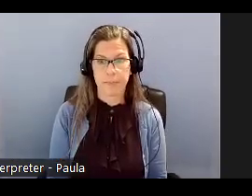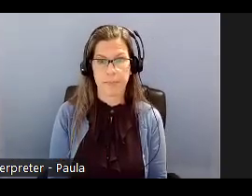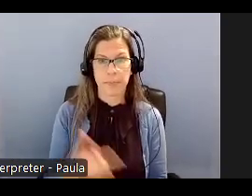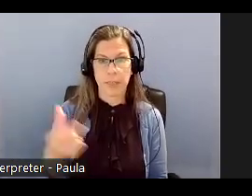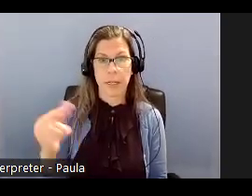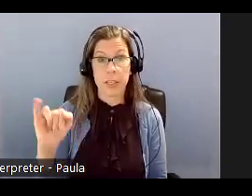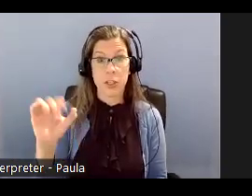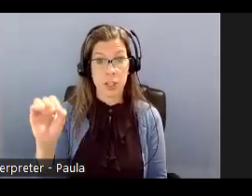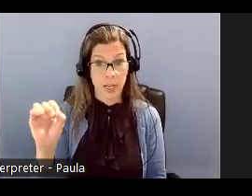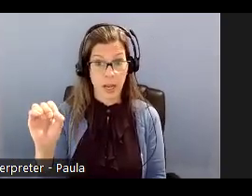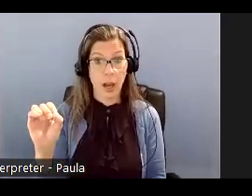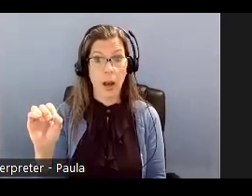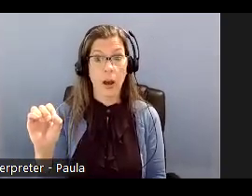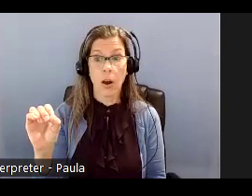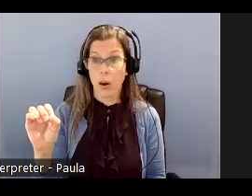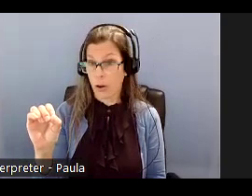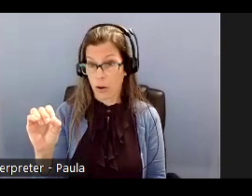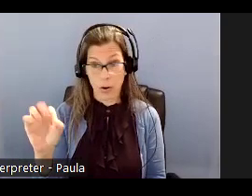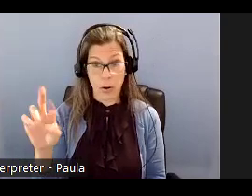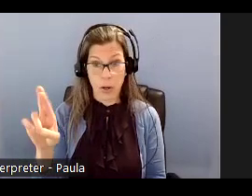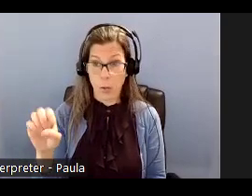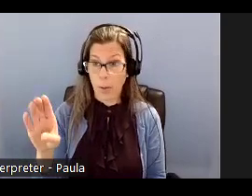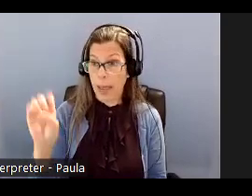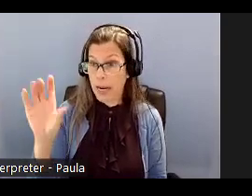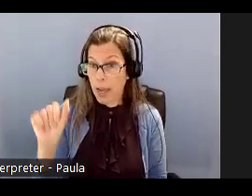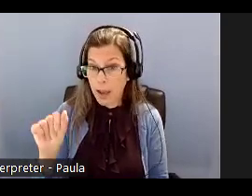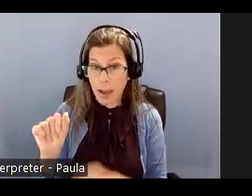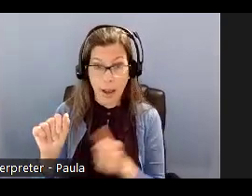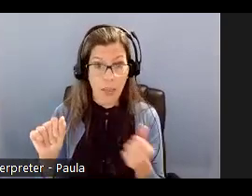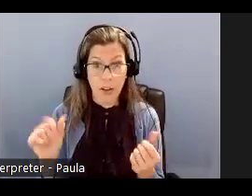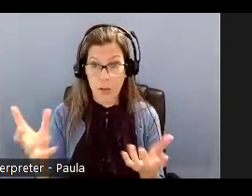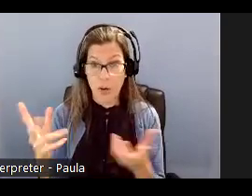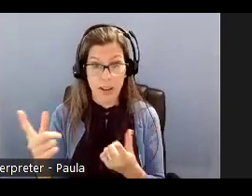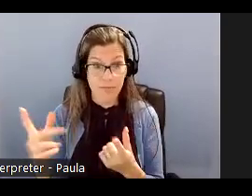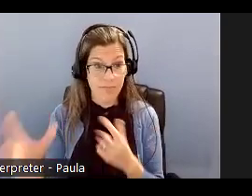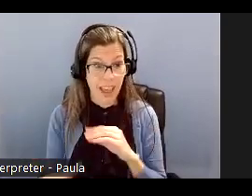Gio, Rebecca, Janesco, anything more you would add to that?